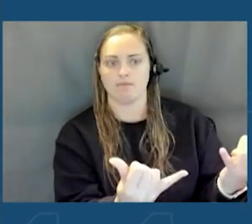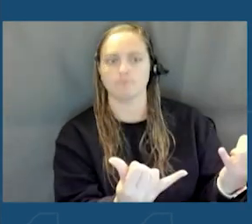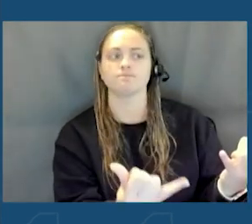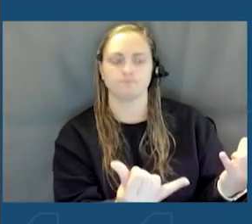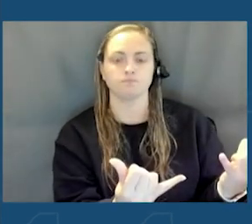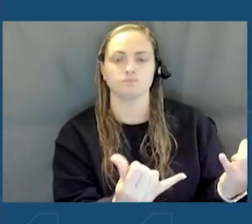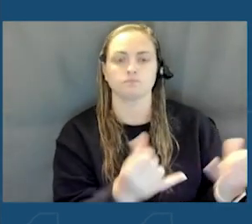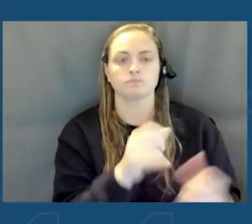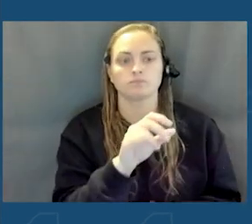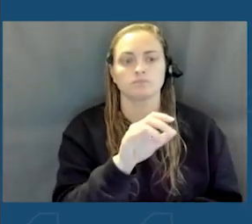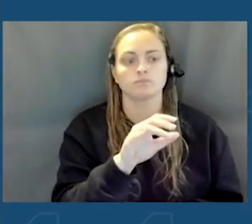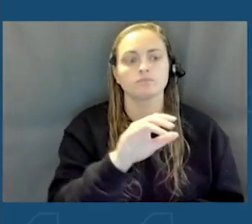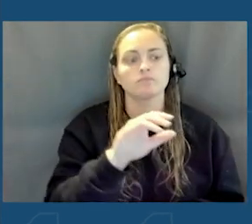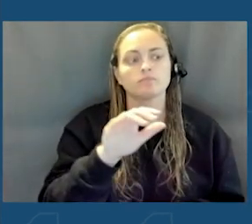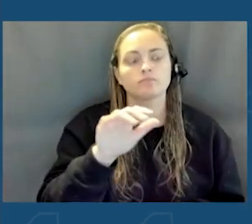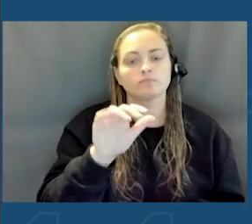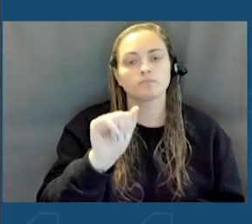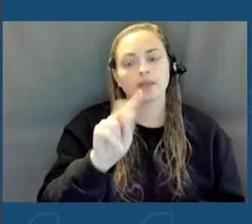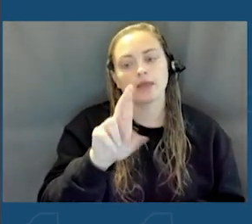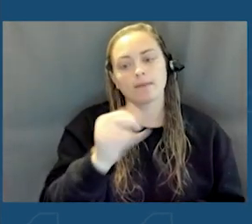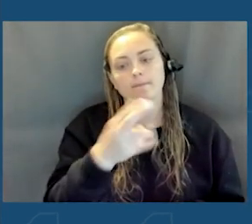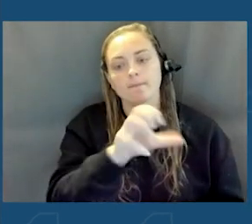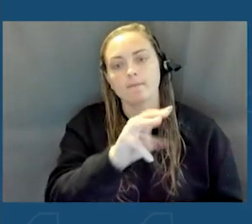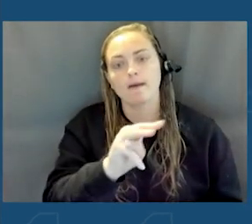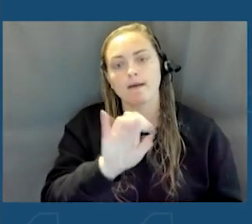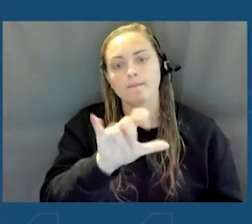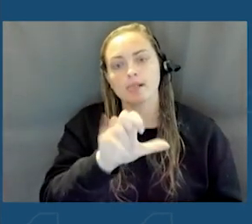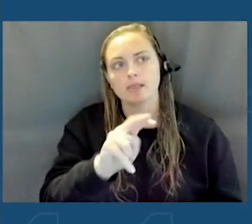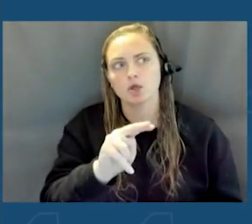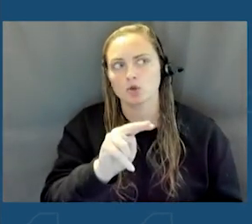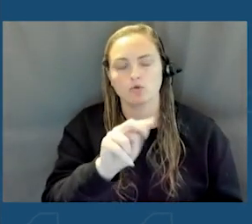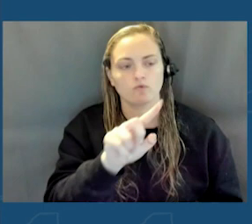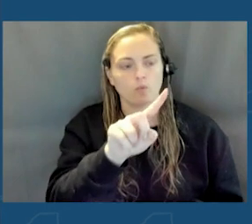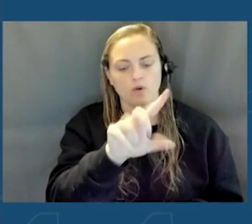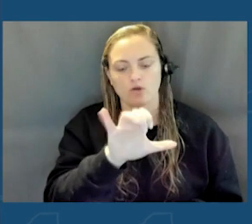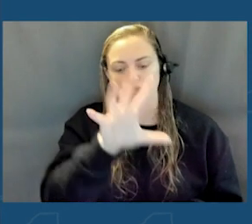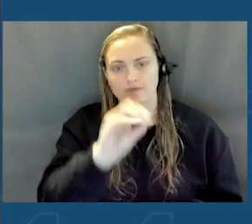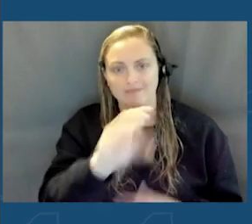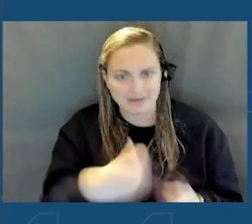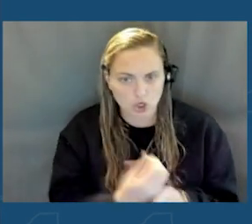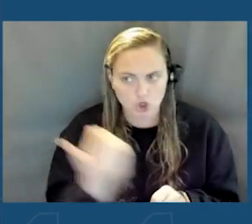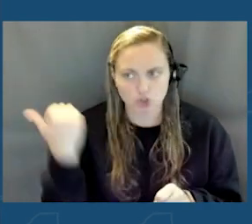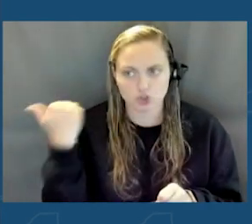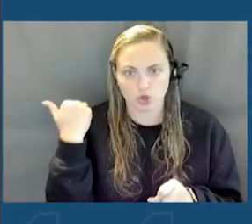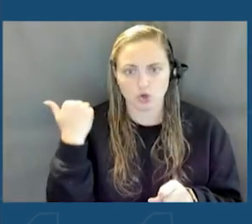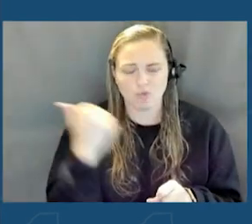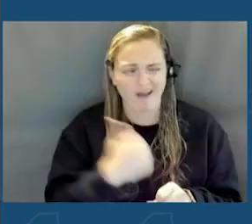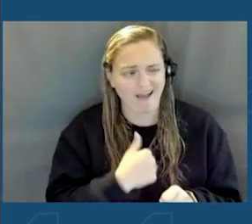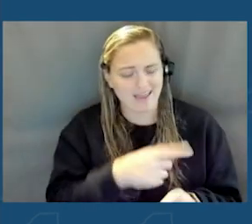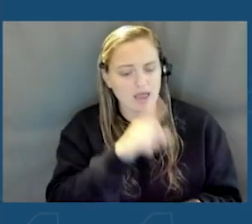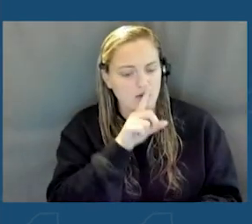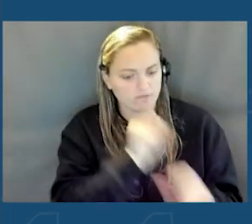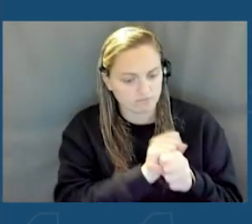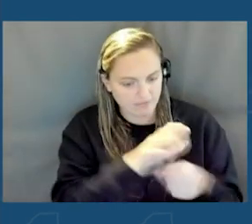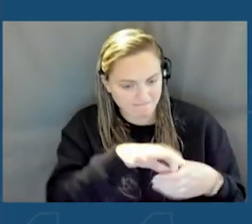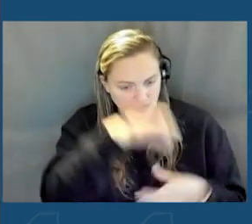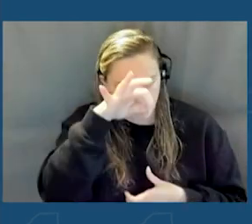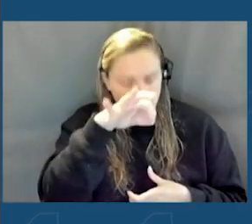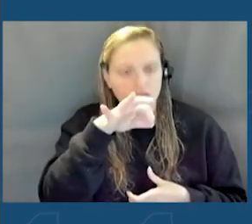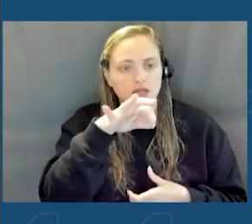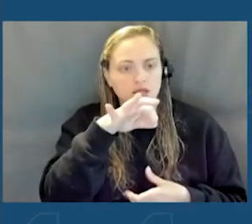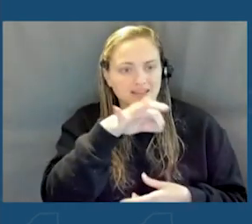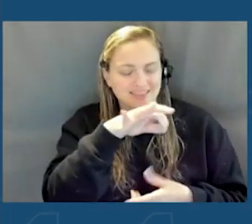by Abraham Lincoln over 150 years ago. I have faith that